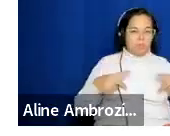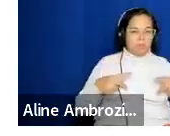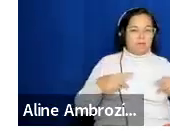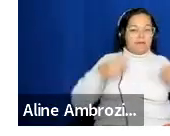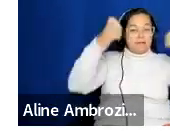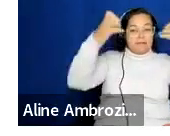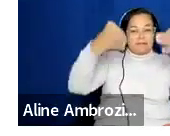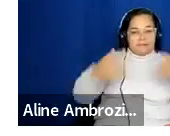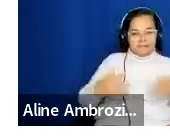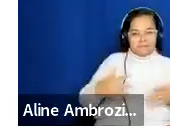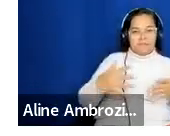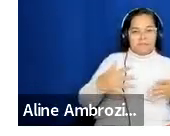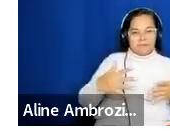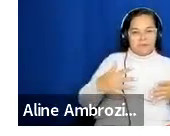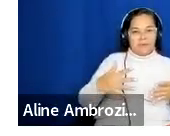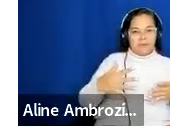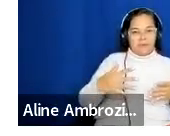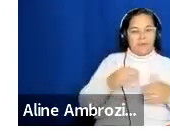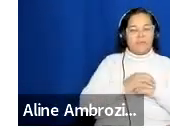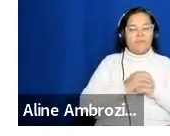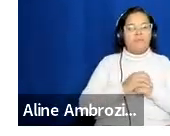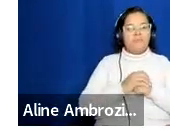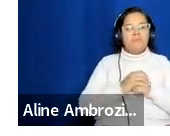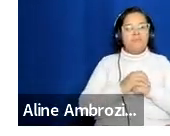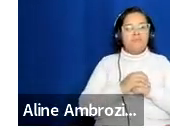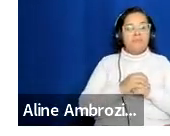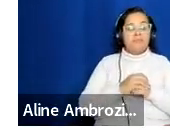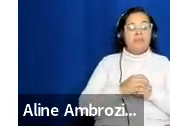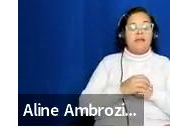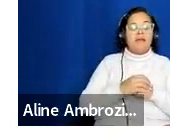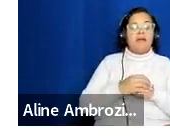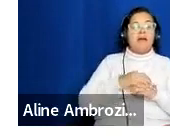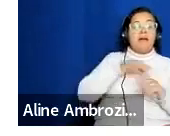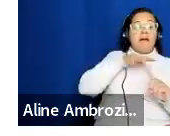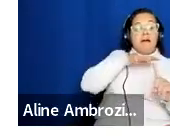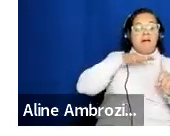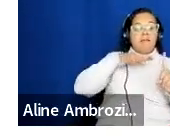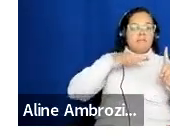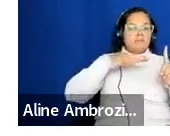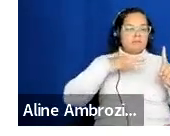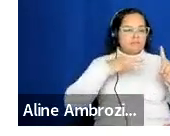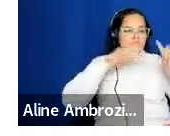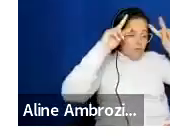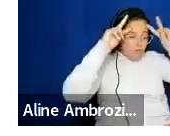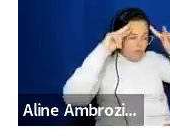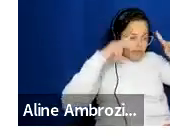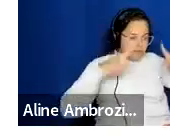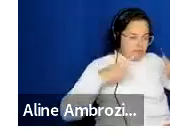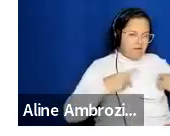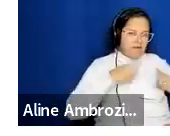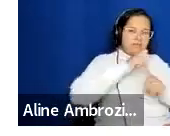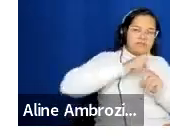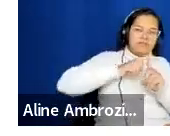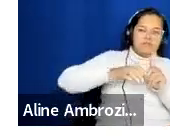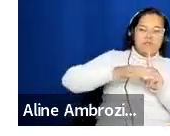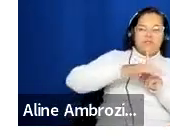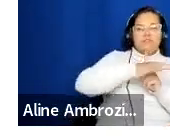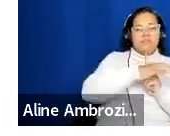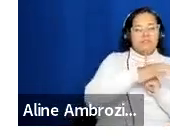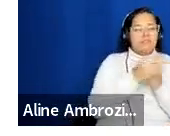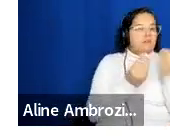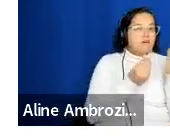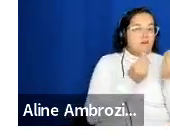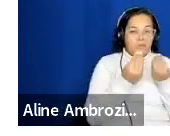of socialized humanity. It wasn't a disinterested scientific or